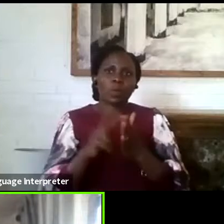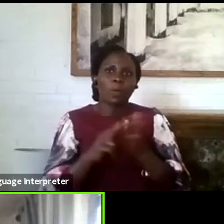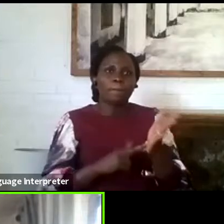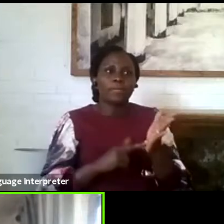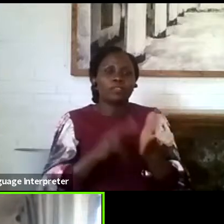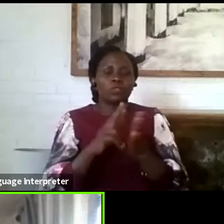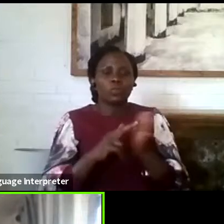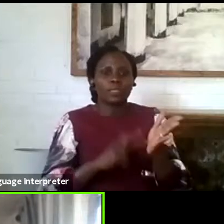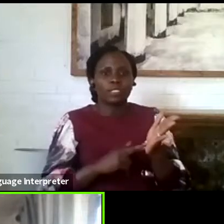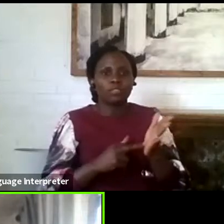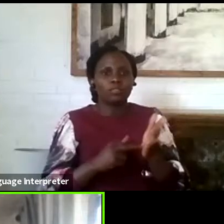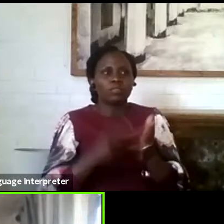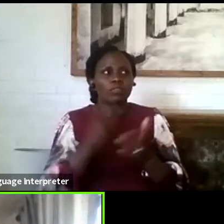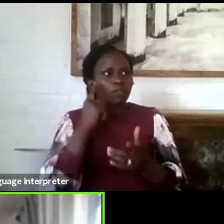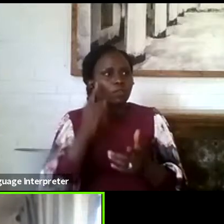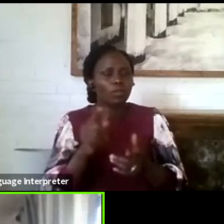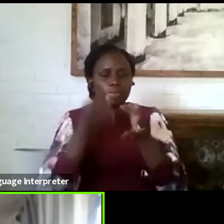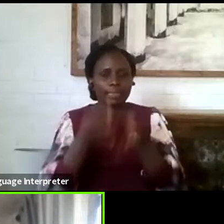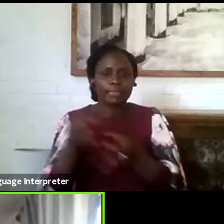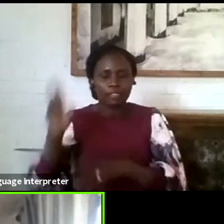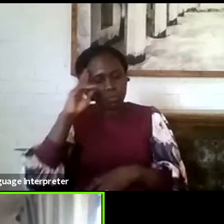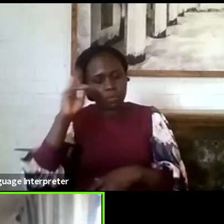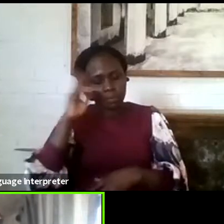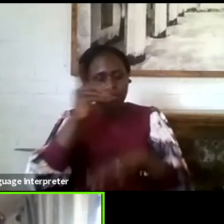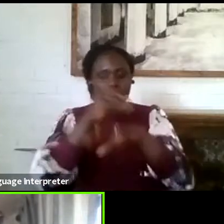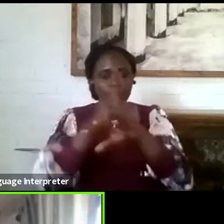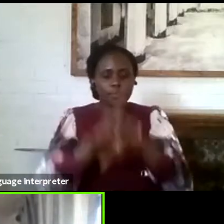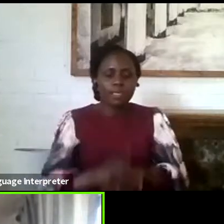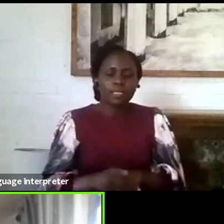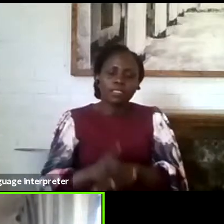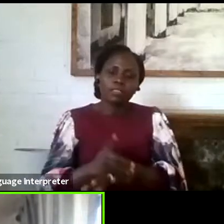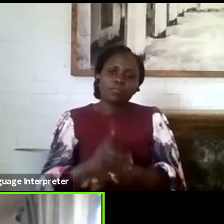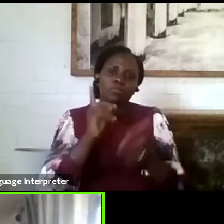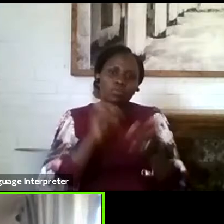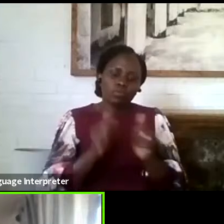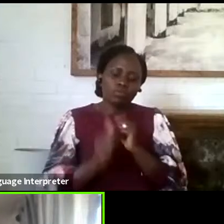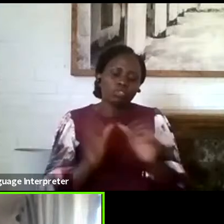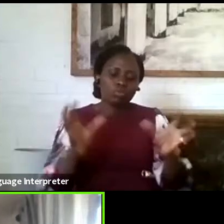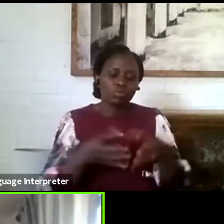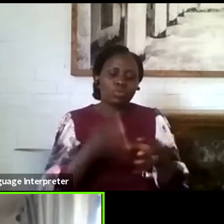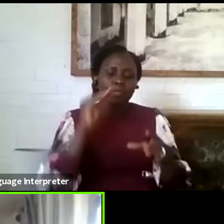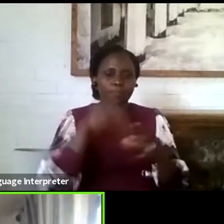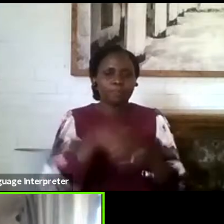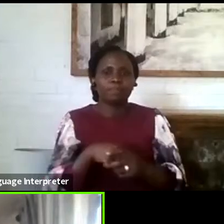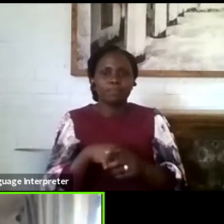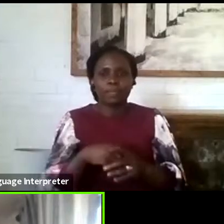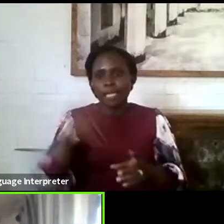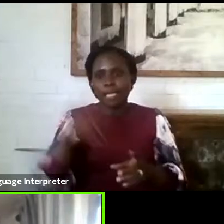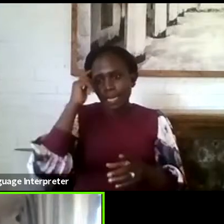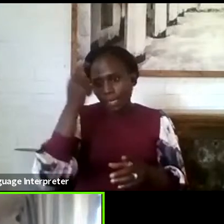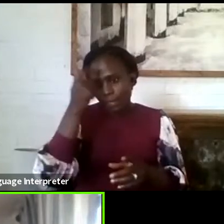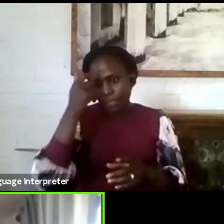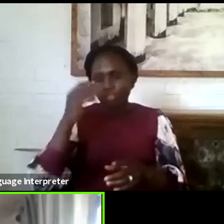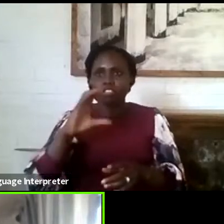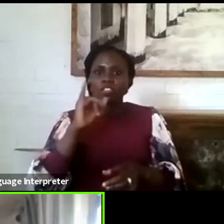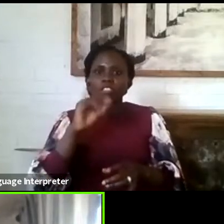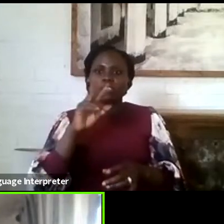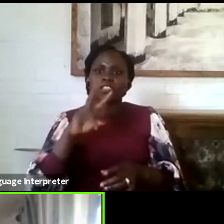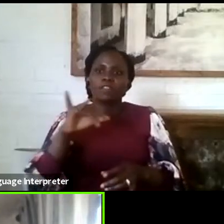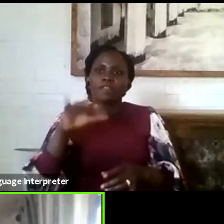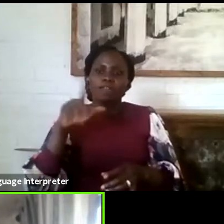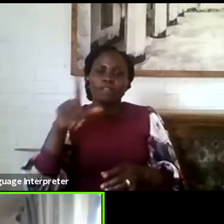consider, depending on what stakeholder group you belong to, either government, civil society, or academia.